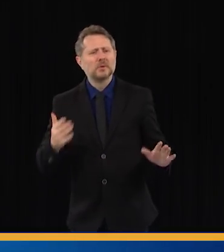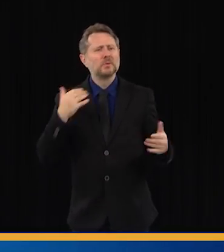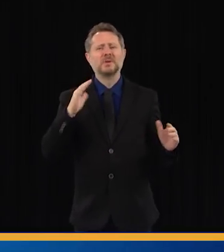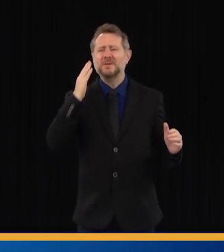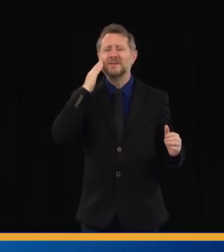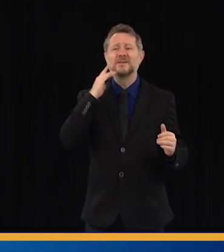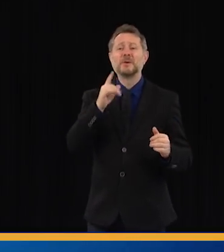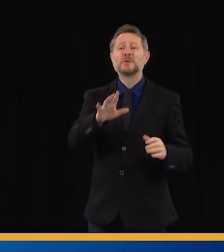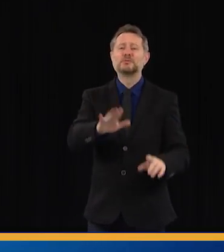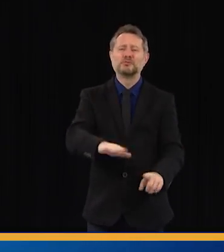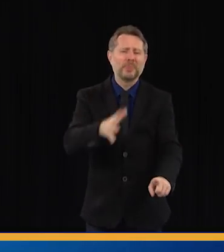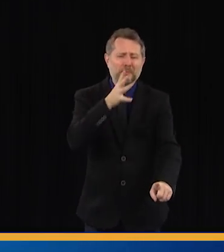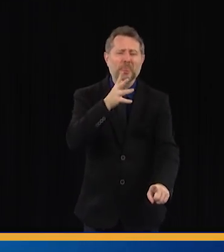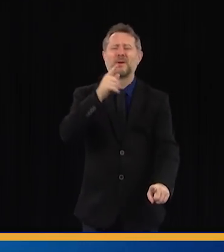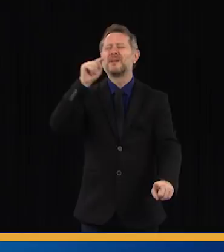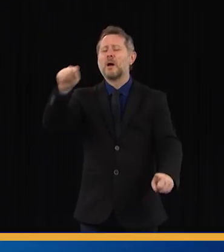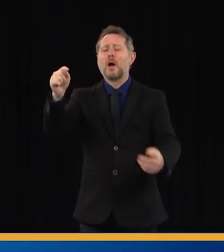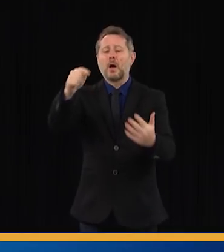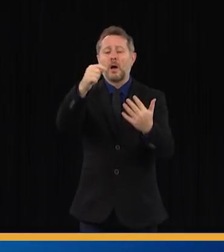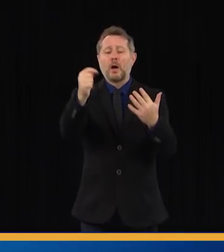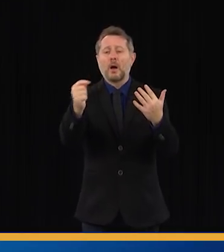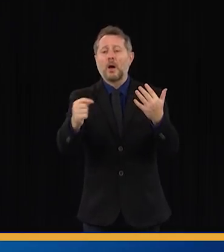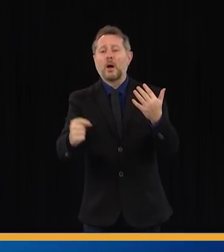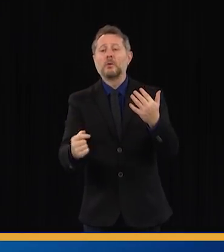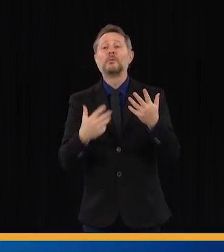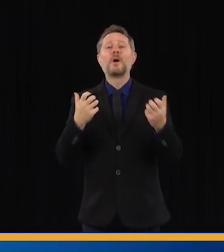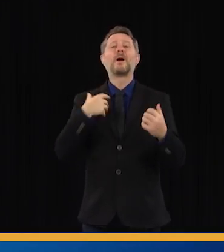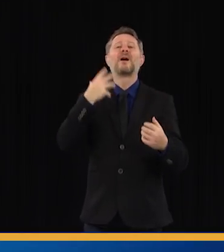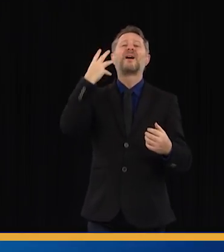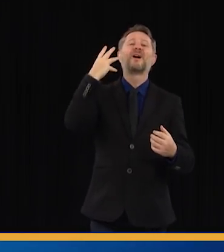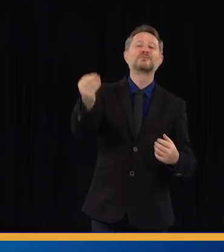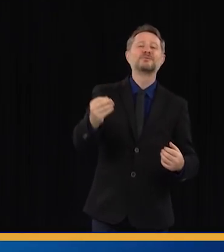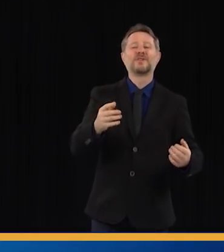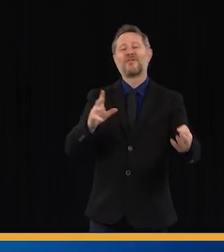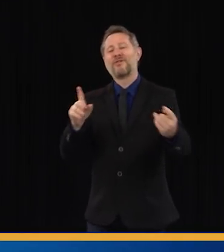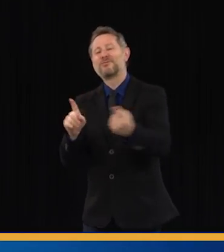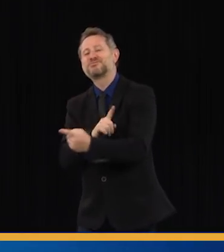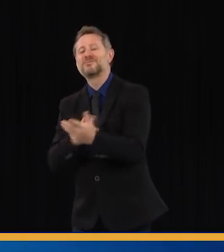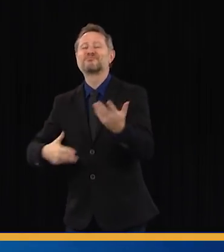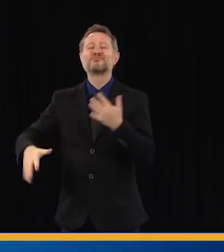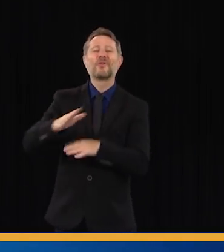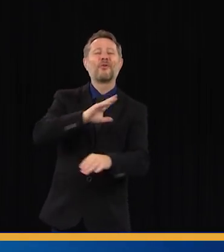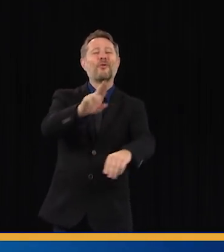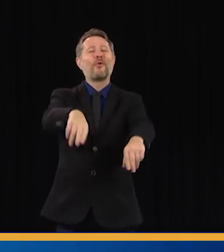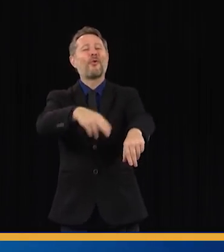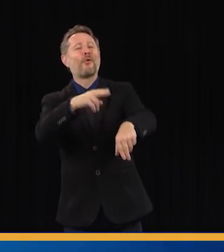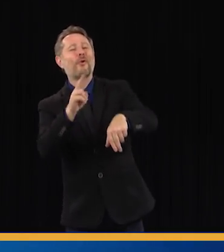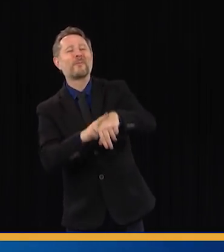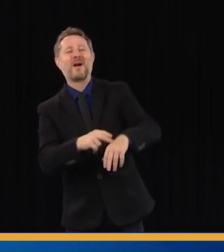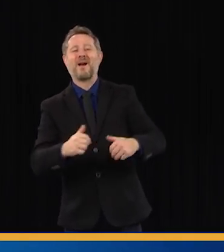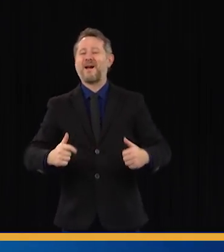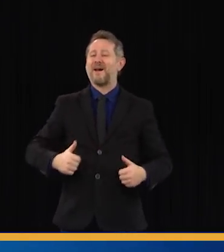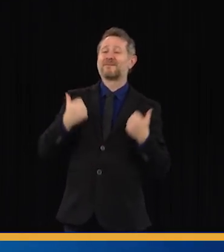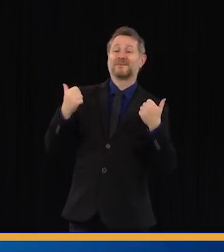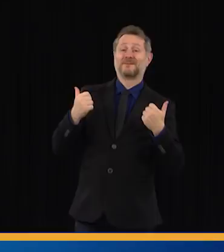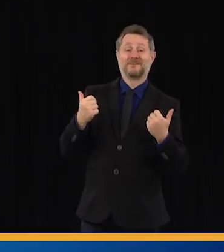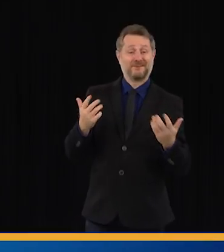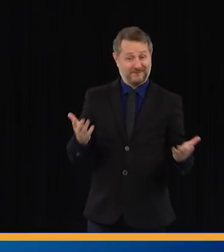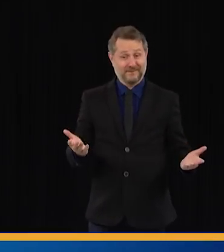over. I want to get out of the house. I want to get back to normalcy. I've been living on this weird,